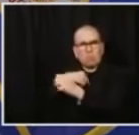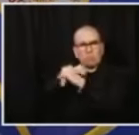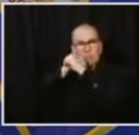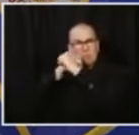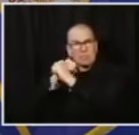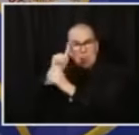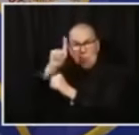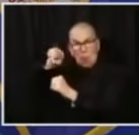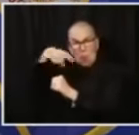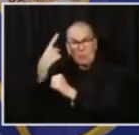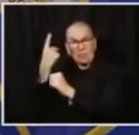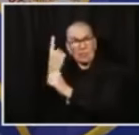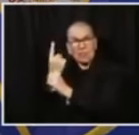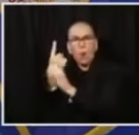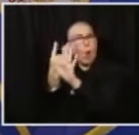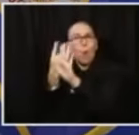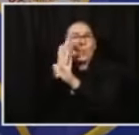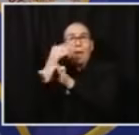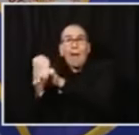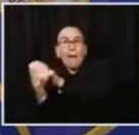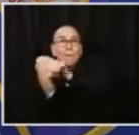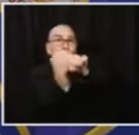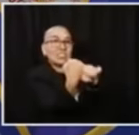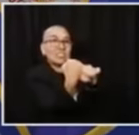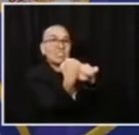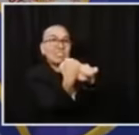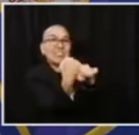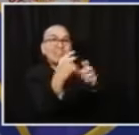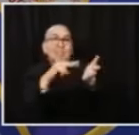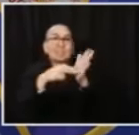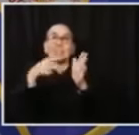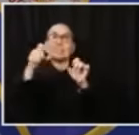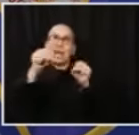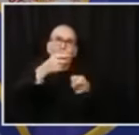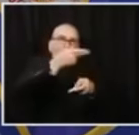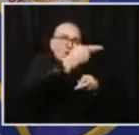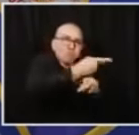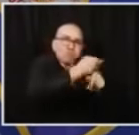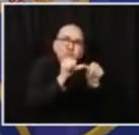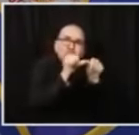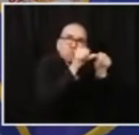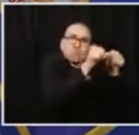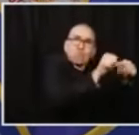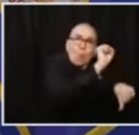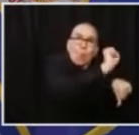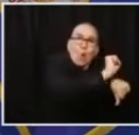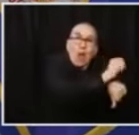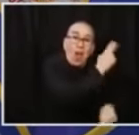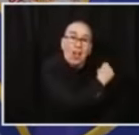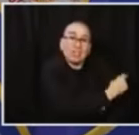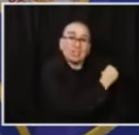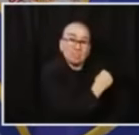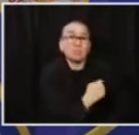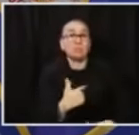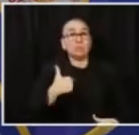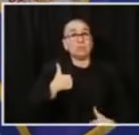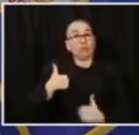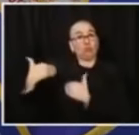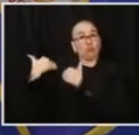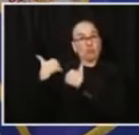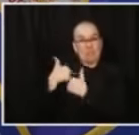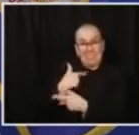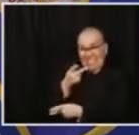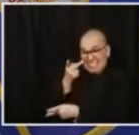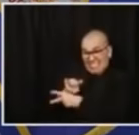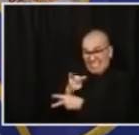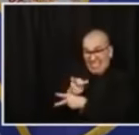preserving healthcare capacity. Focusing on those providing direct care to patients with COVID first,